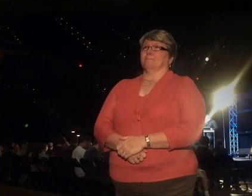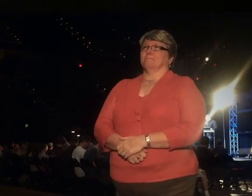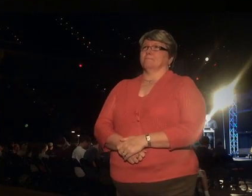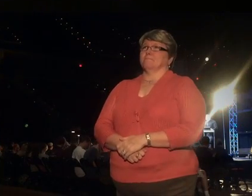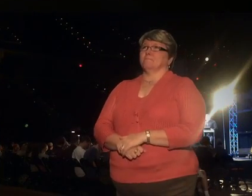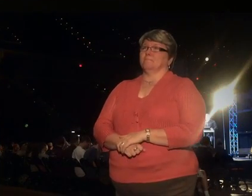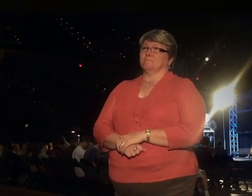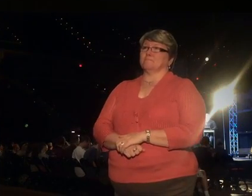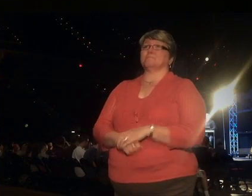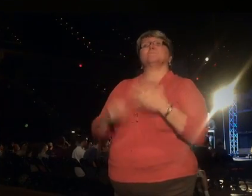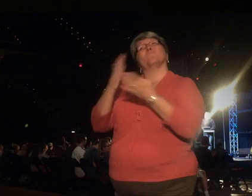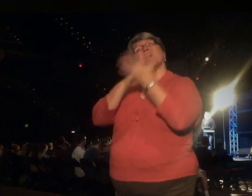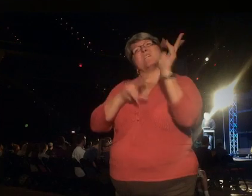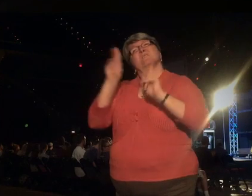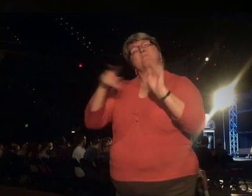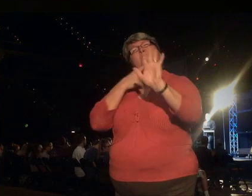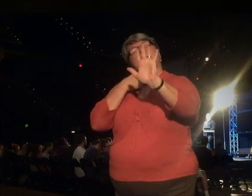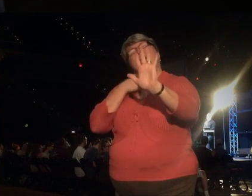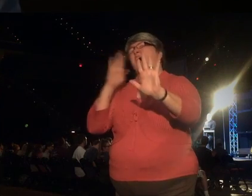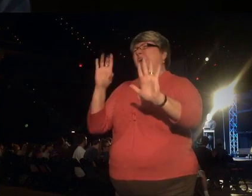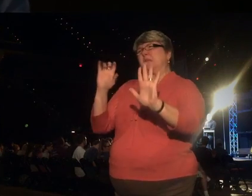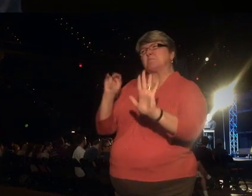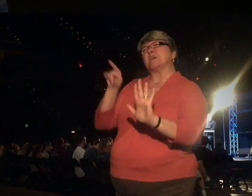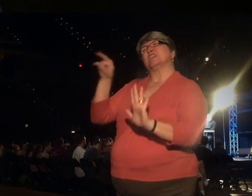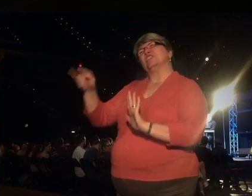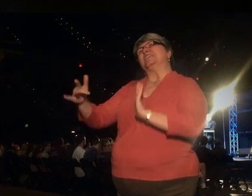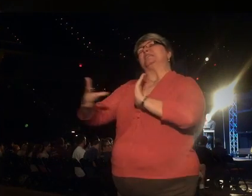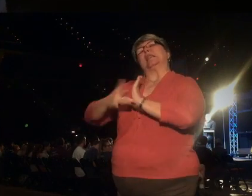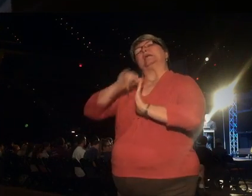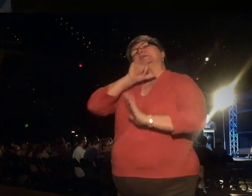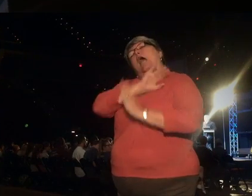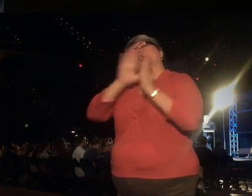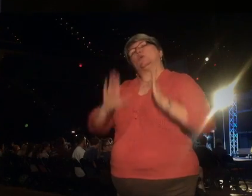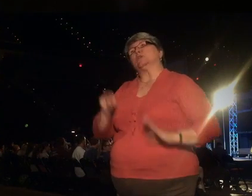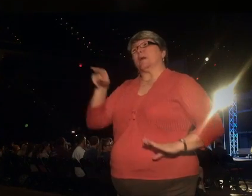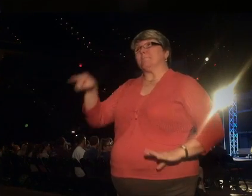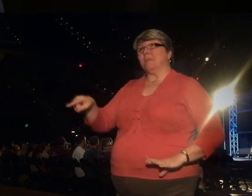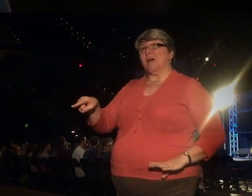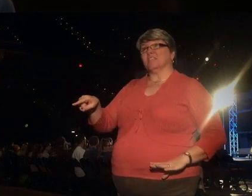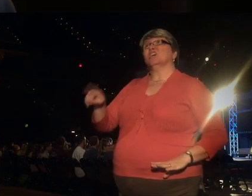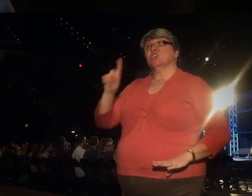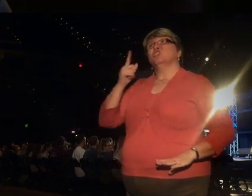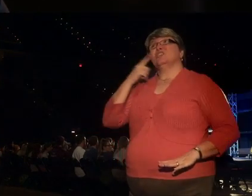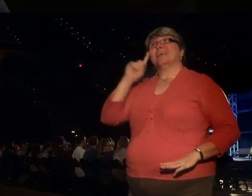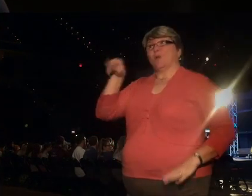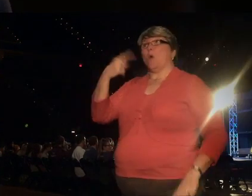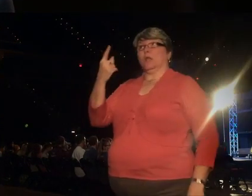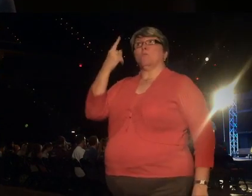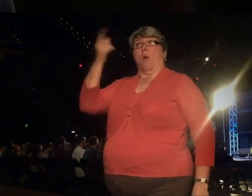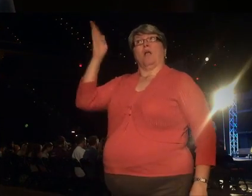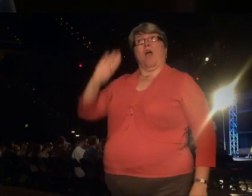But some people will say, well, Ben, she's technically not a Christian, but she's a monotheist. Does that count?